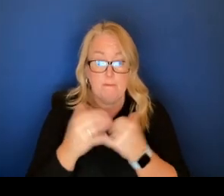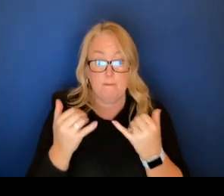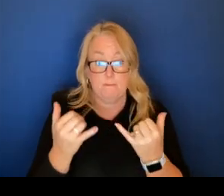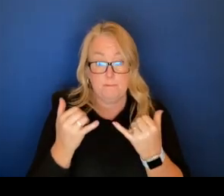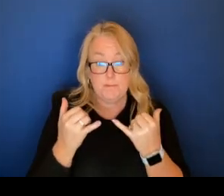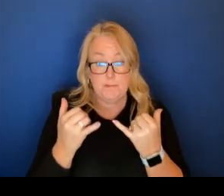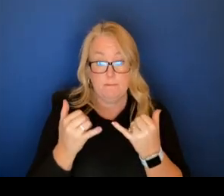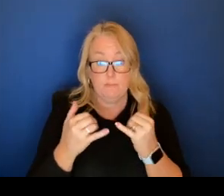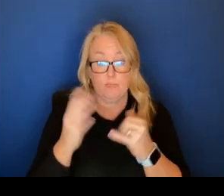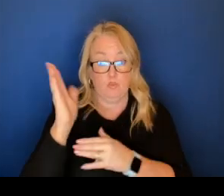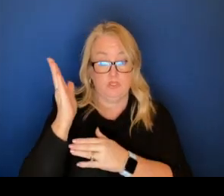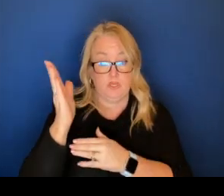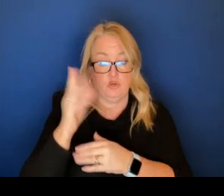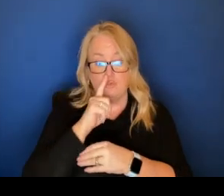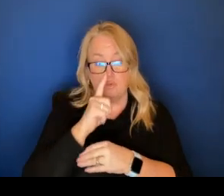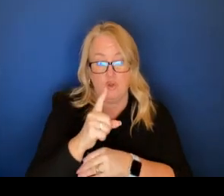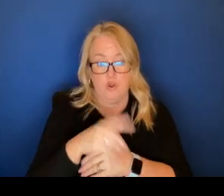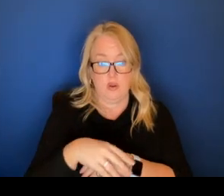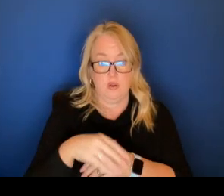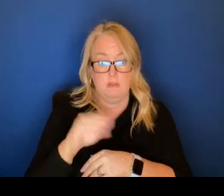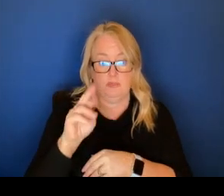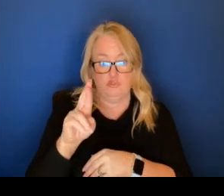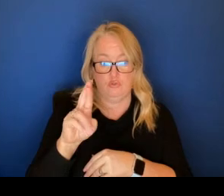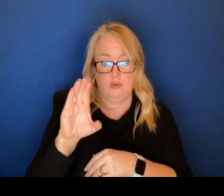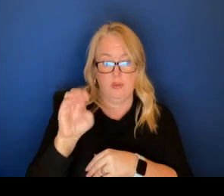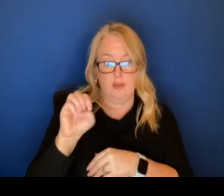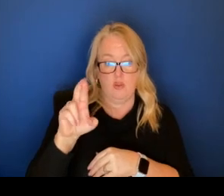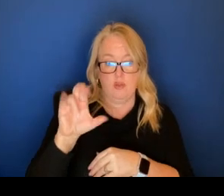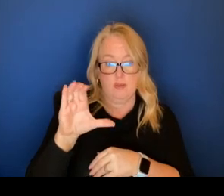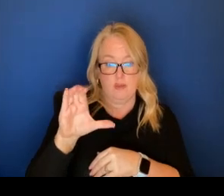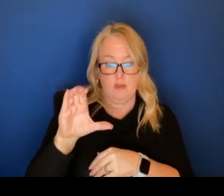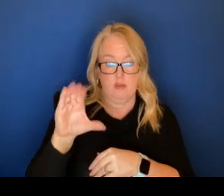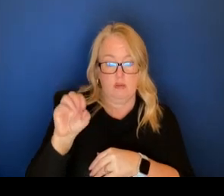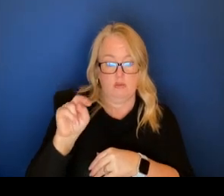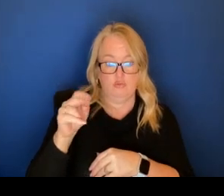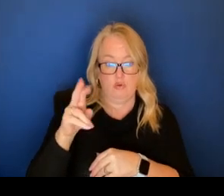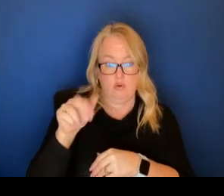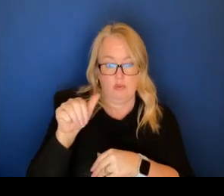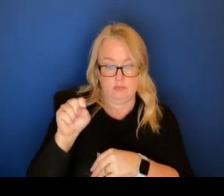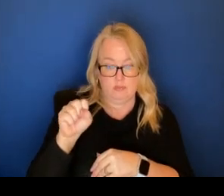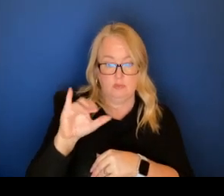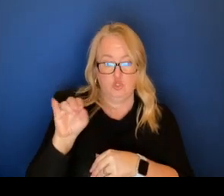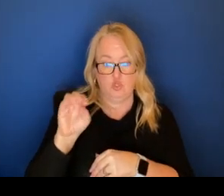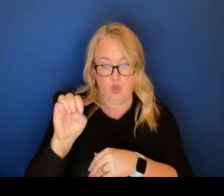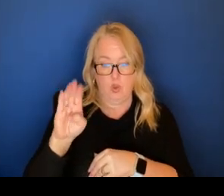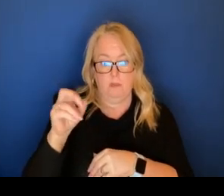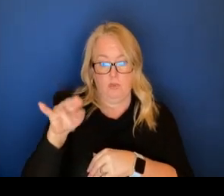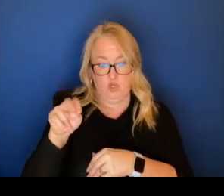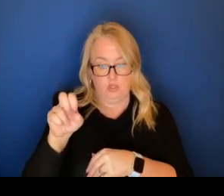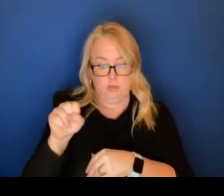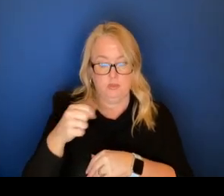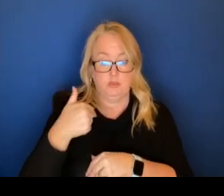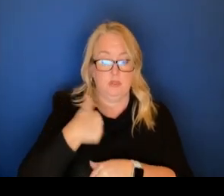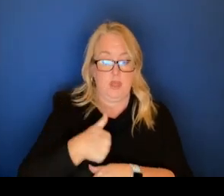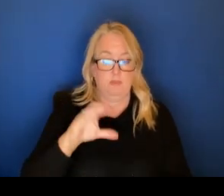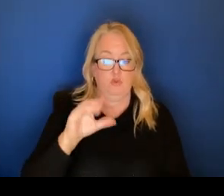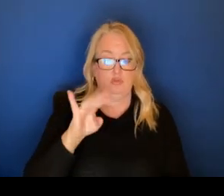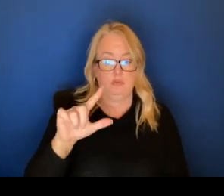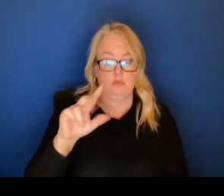Today's presenters include Mr. Eric Contreras, Mr. Joe Burns, and I'm Crystal